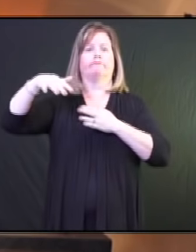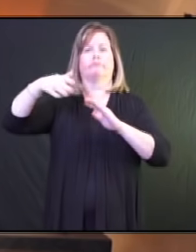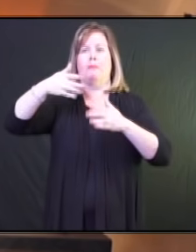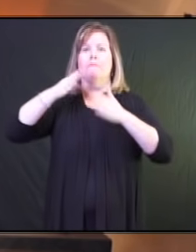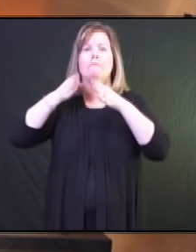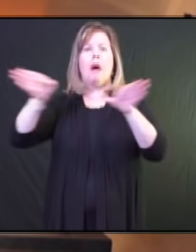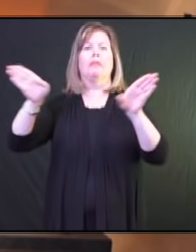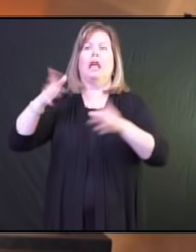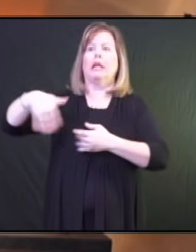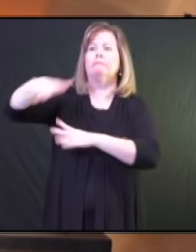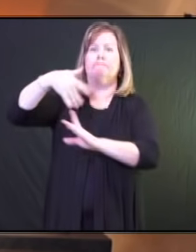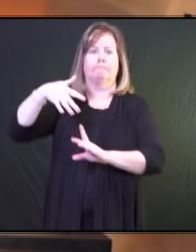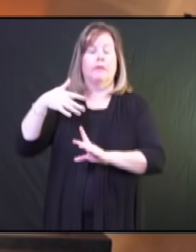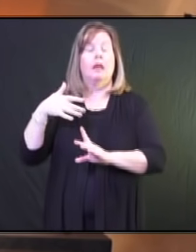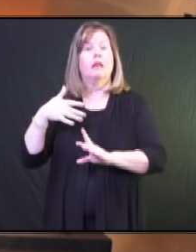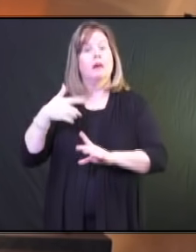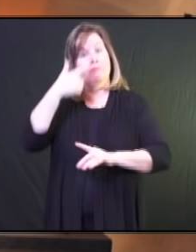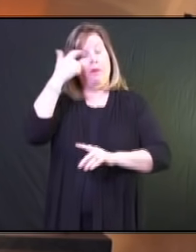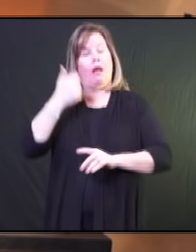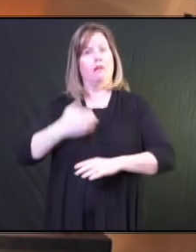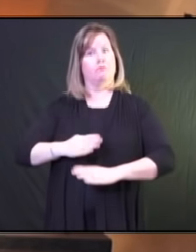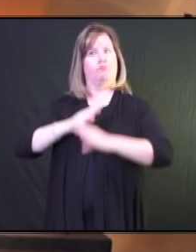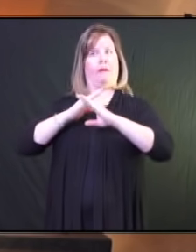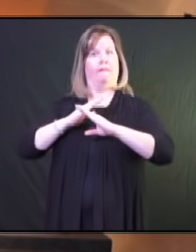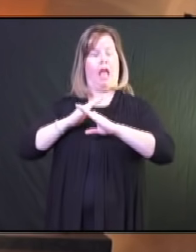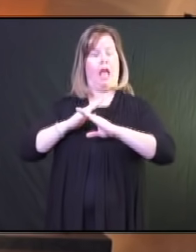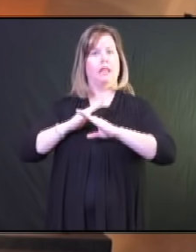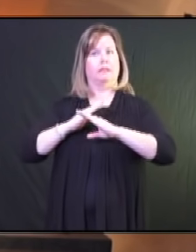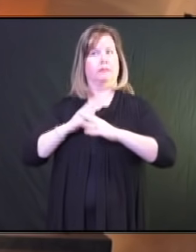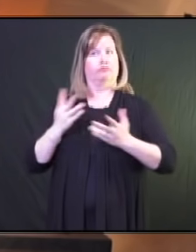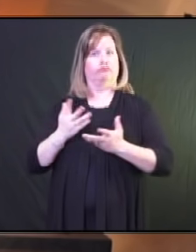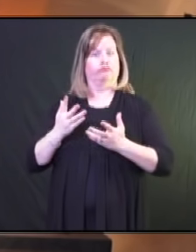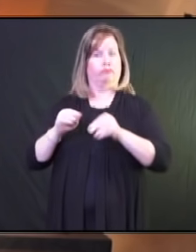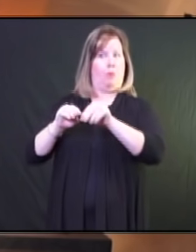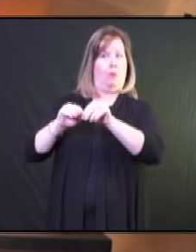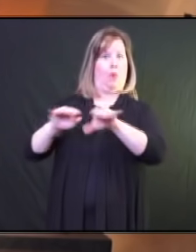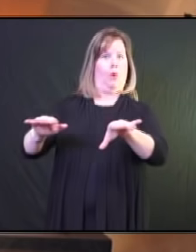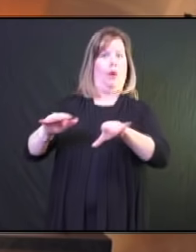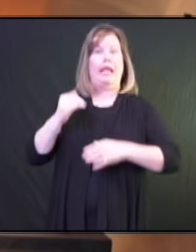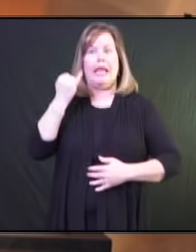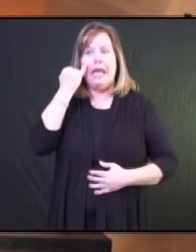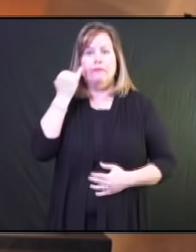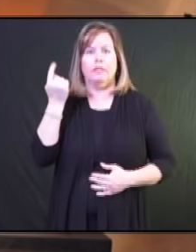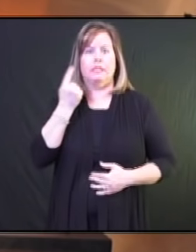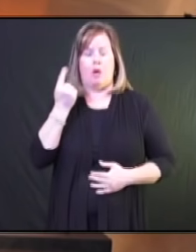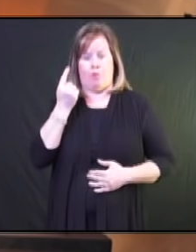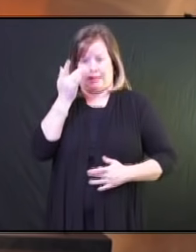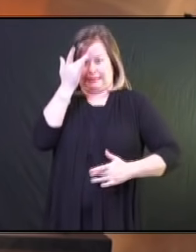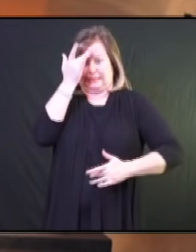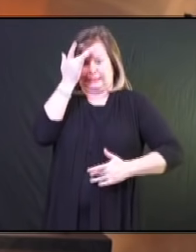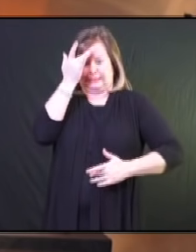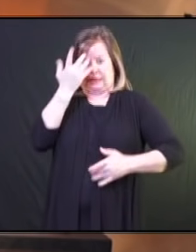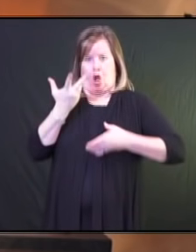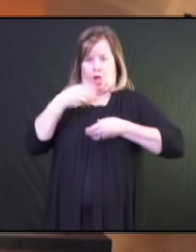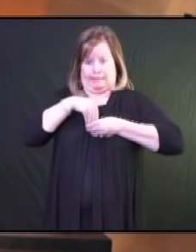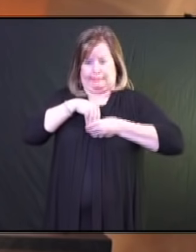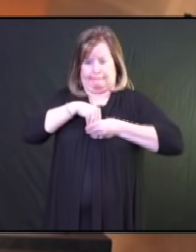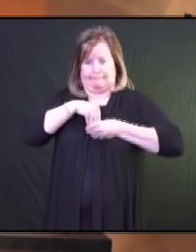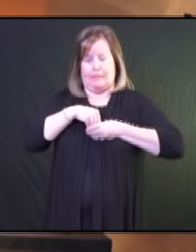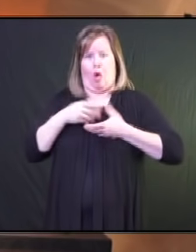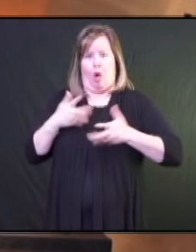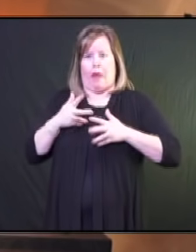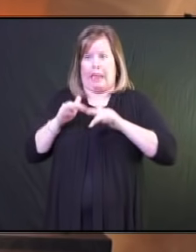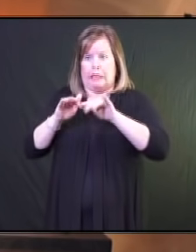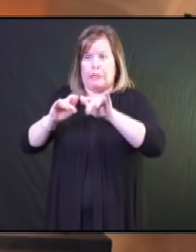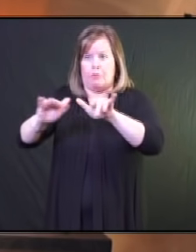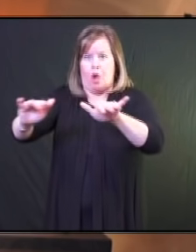the possibility of a person who is infected from spreading that virus to others. So everyone